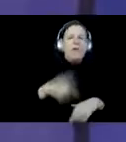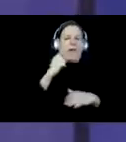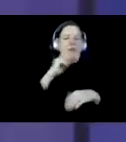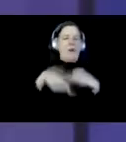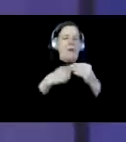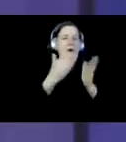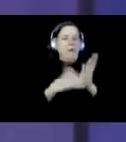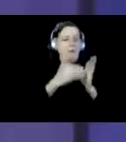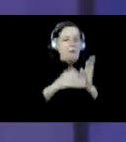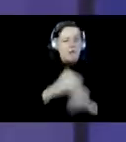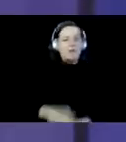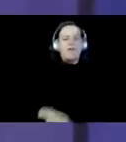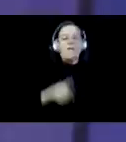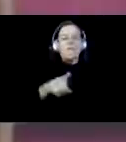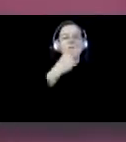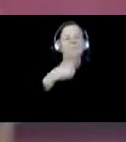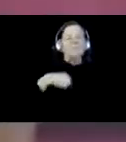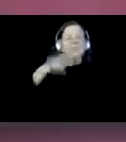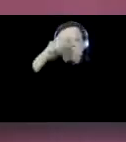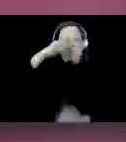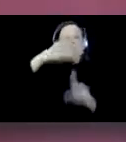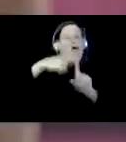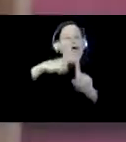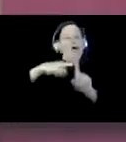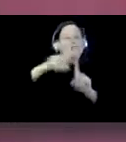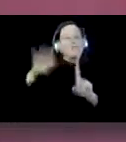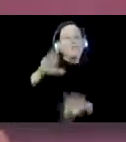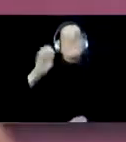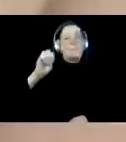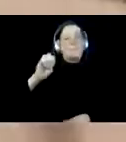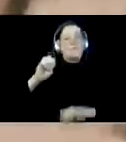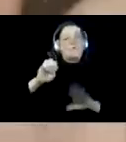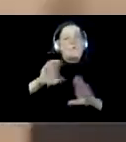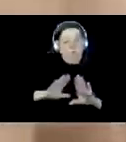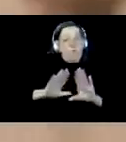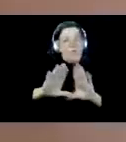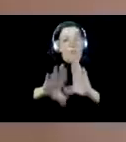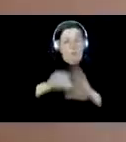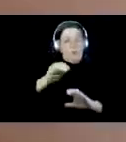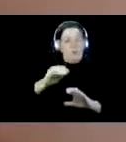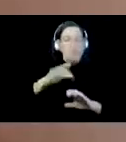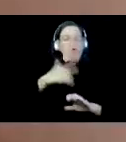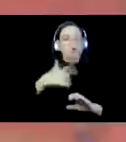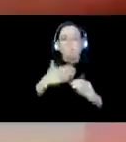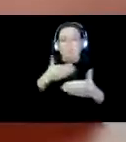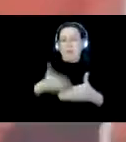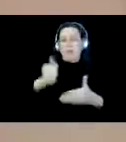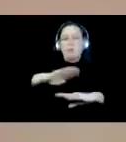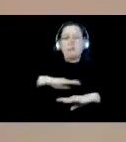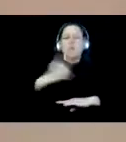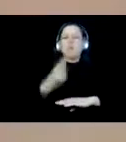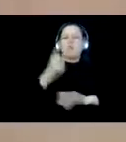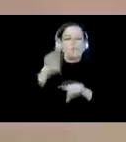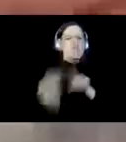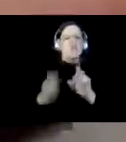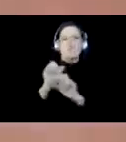He tells me that optimism is the force that moves you out of yourself in order to be closer to satisfying something that you can't generate on your own. I know full well you